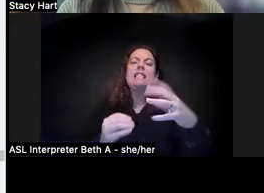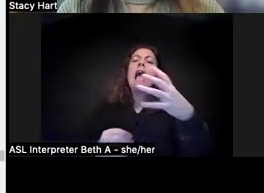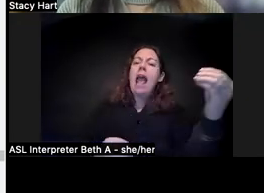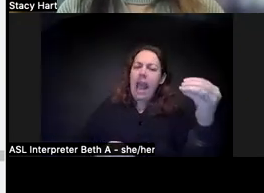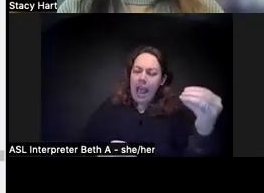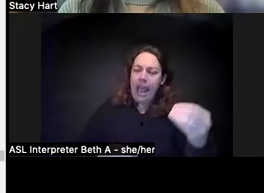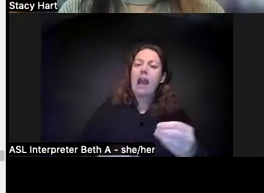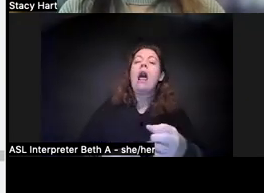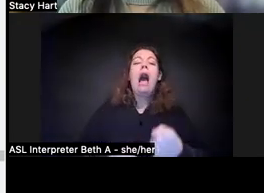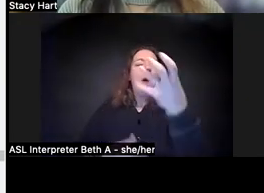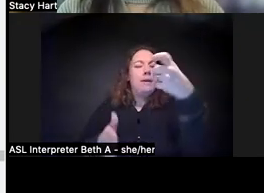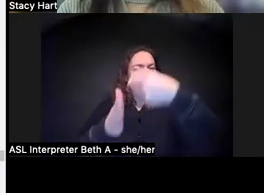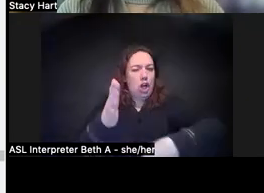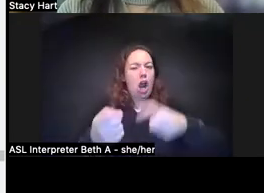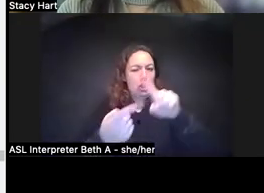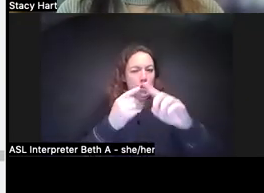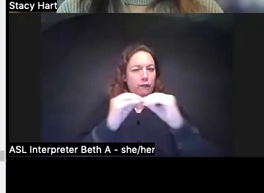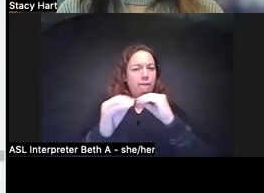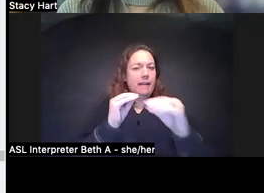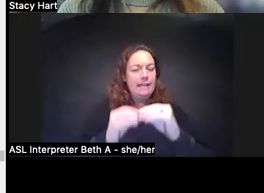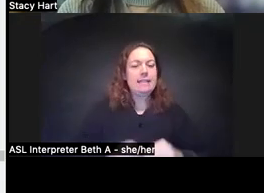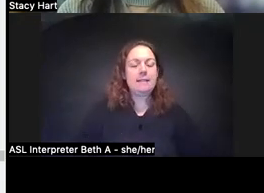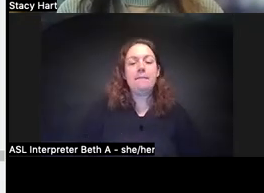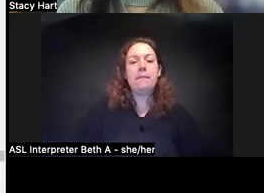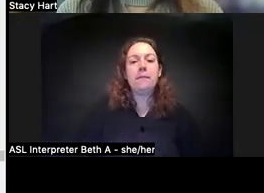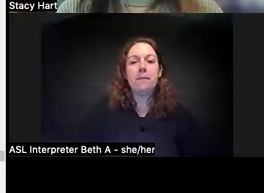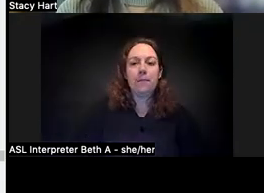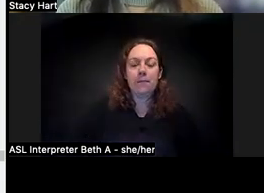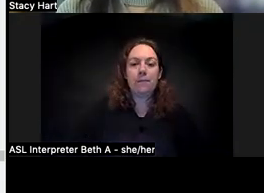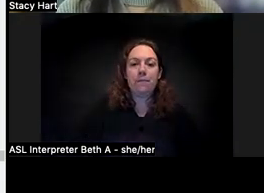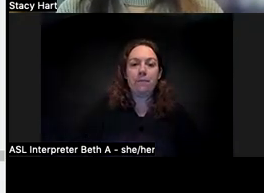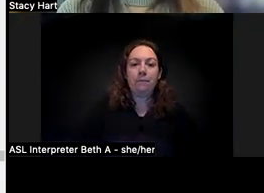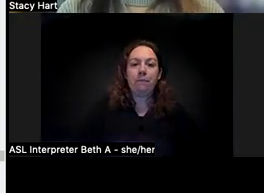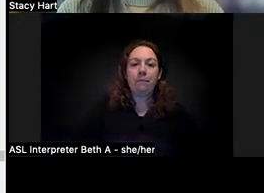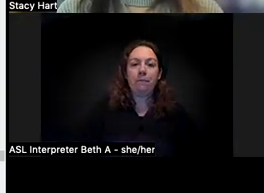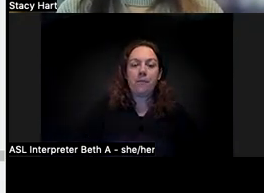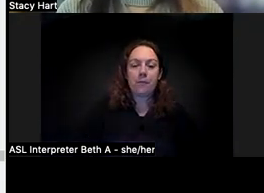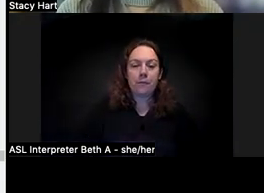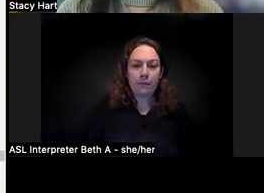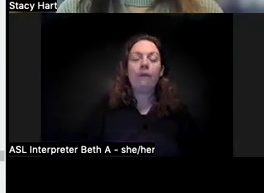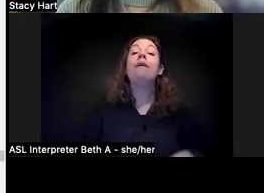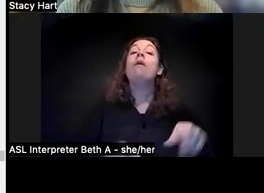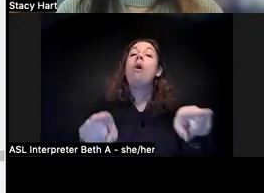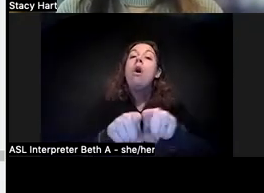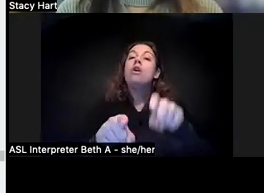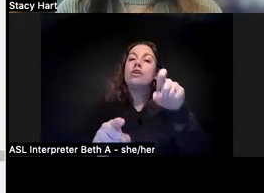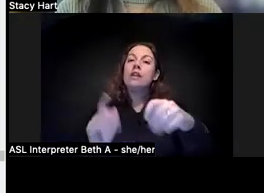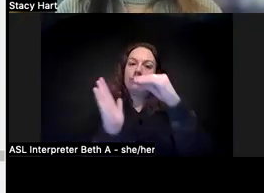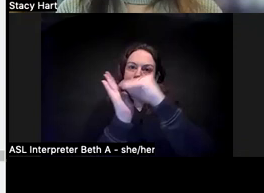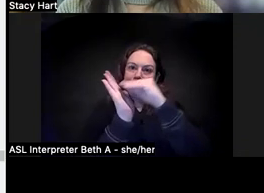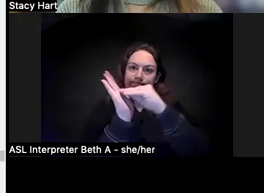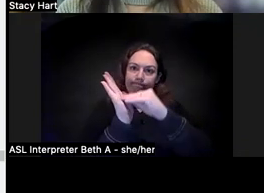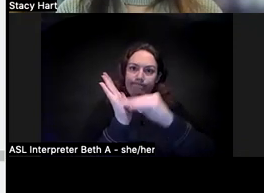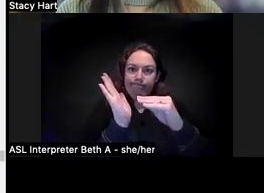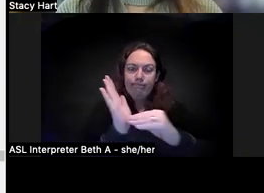And then you need to keep track of who you talked to and the organizations that you consulted,